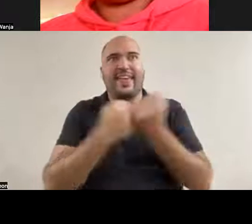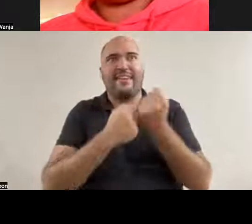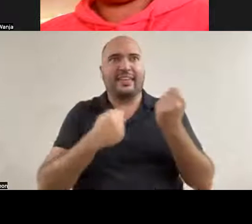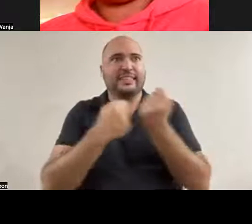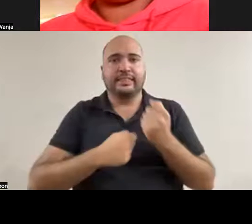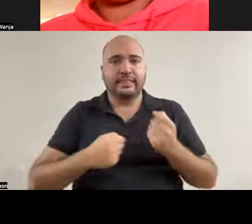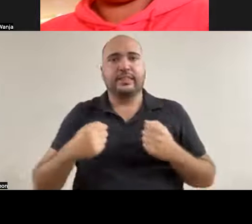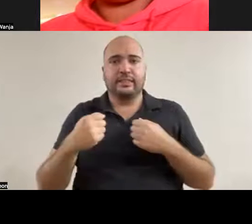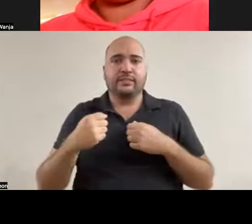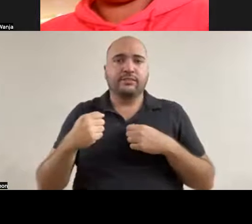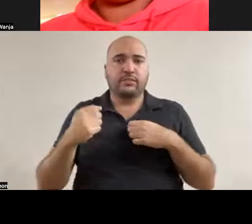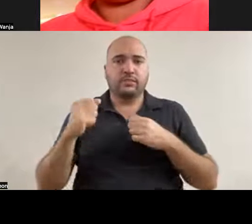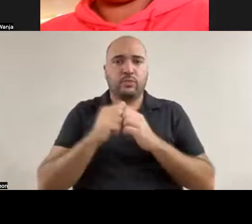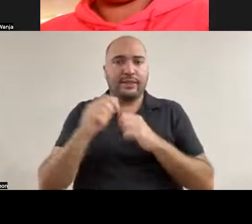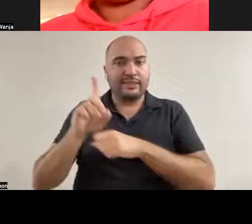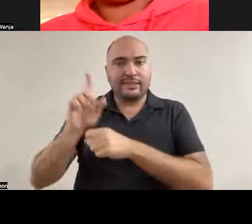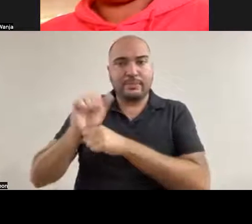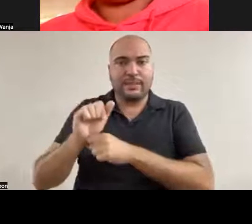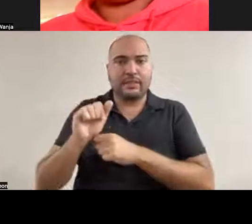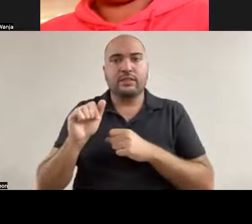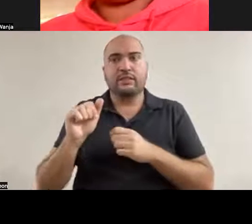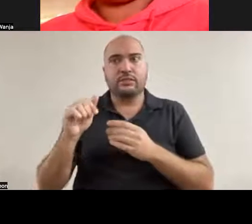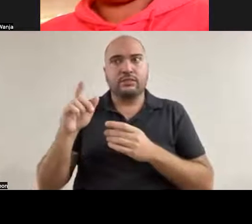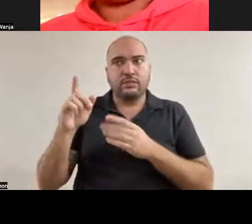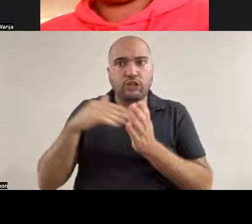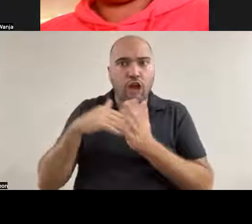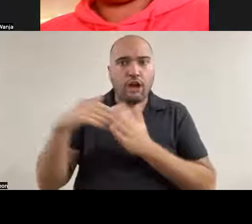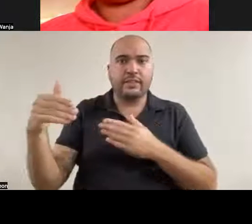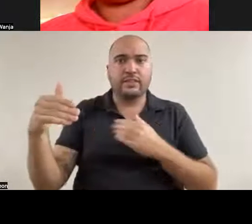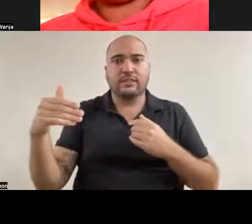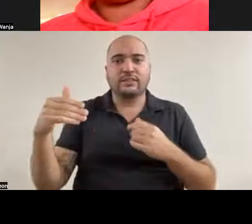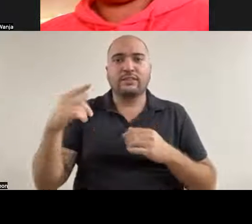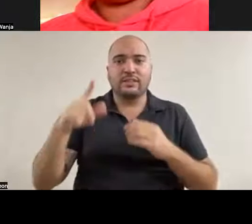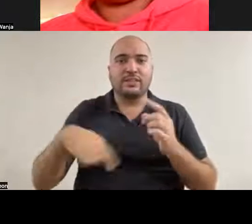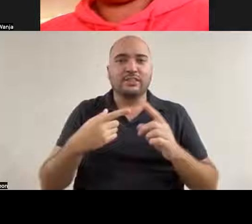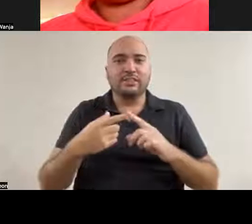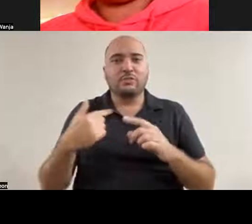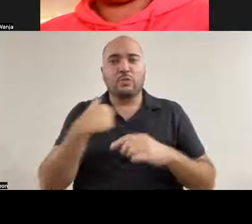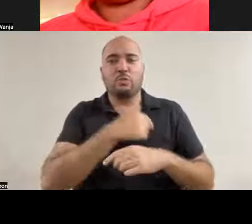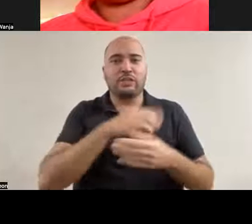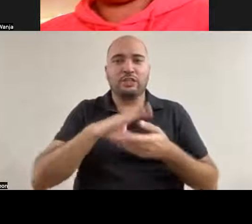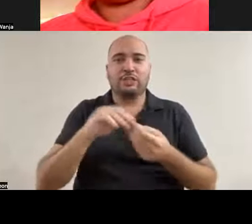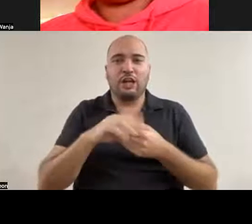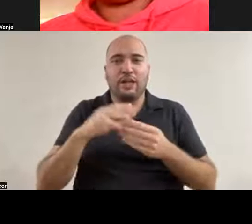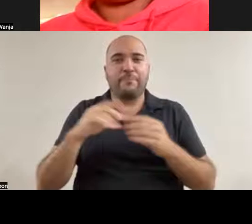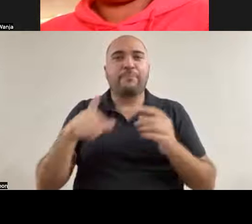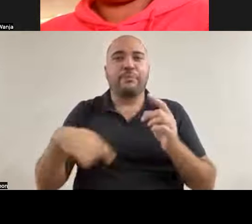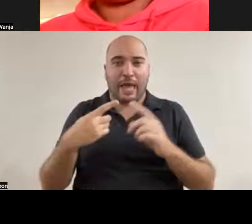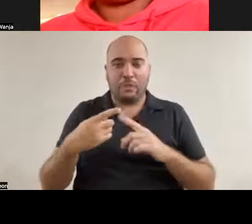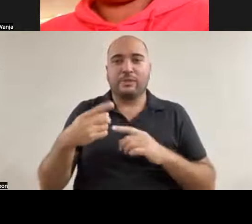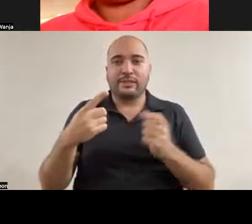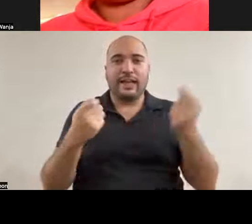Because disability often, when we talk about advocacy, it's often from